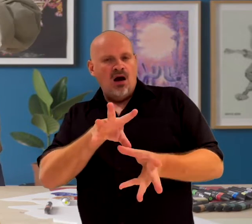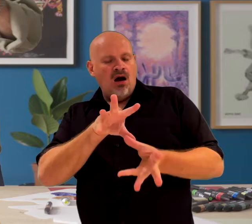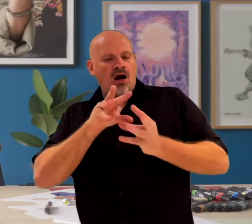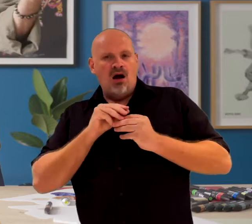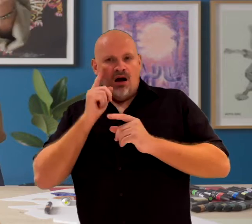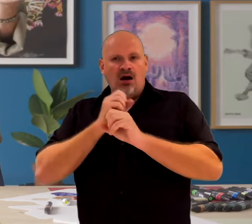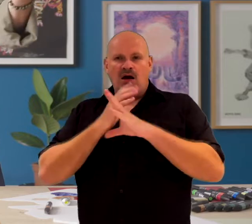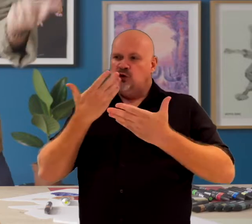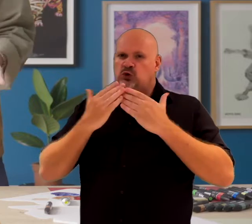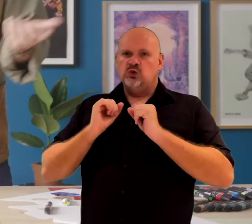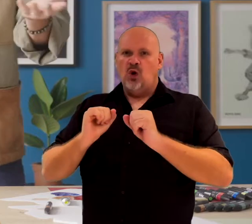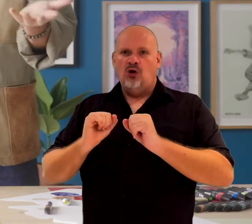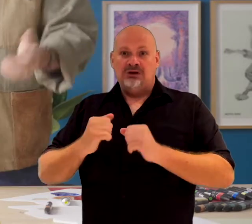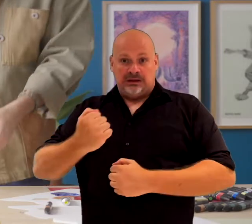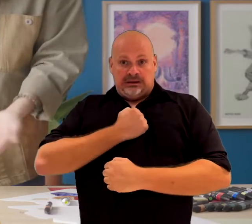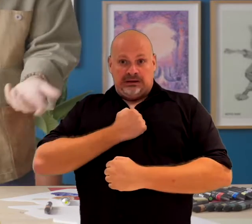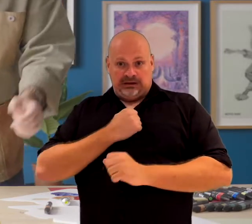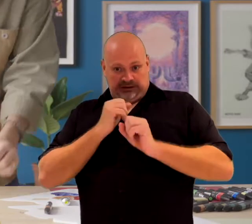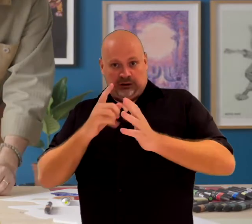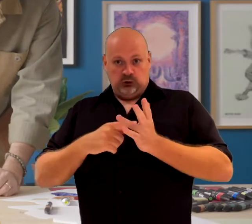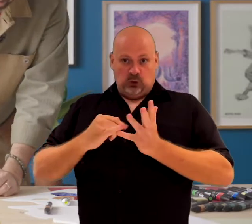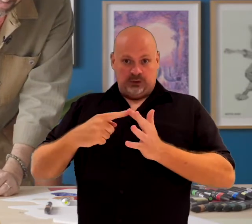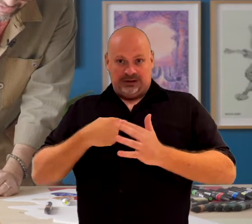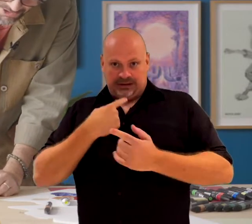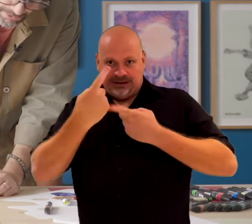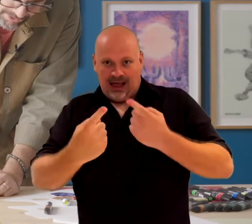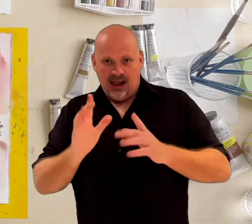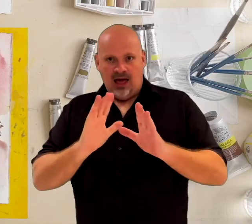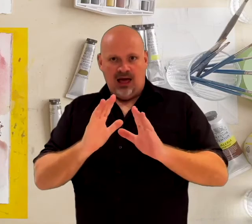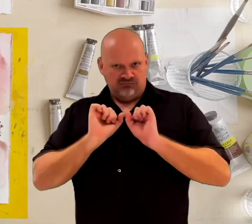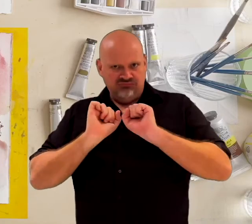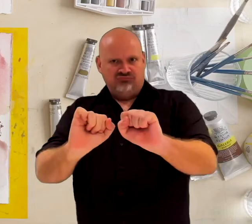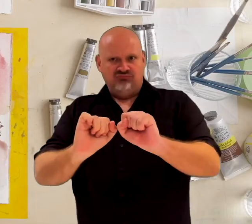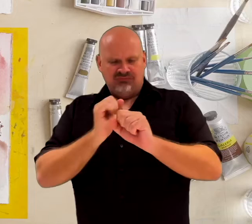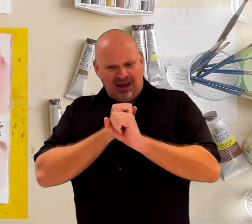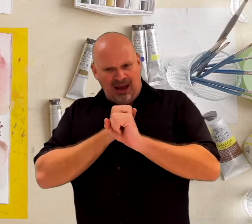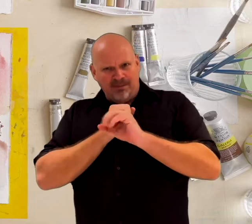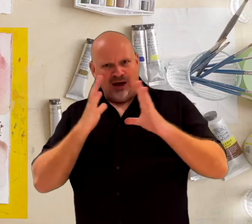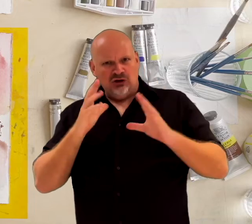necessarily just me, Jose, telling you something. It's just your imagination at work.